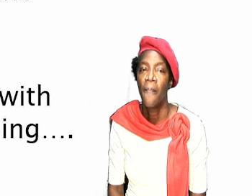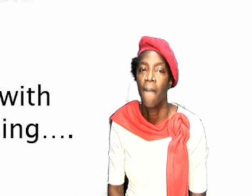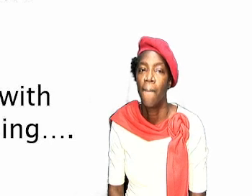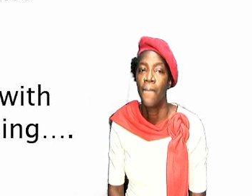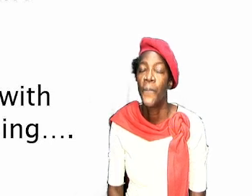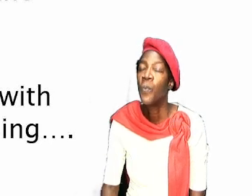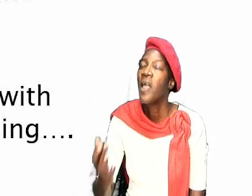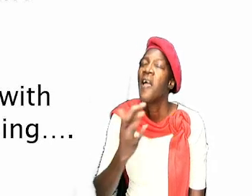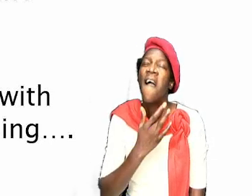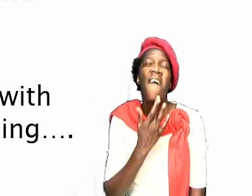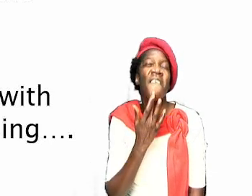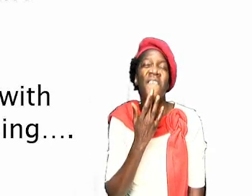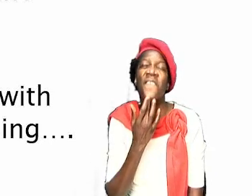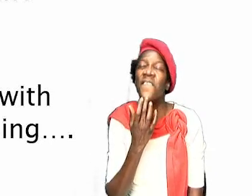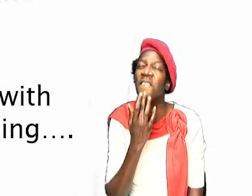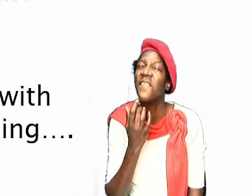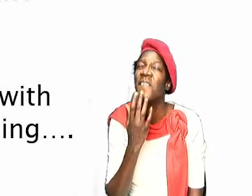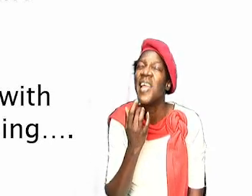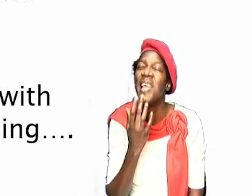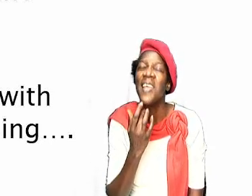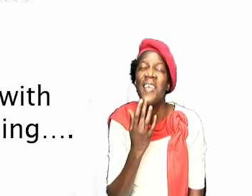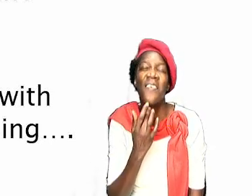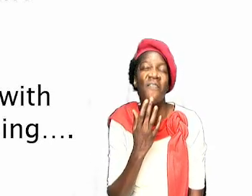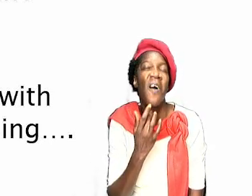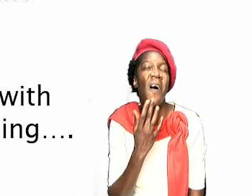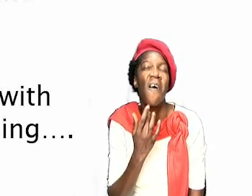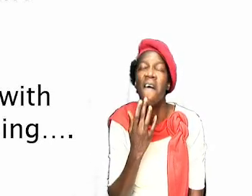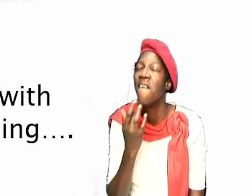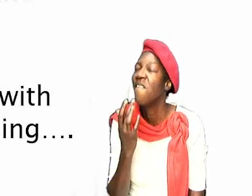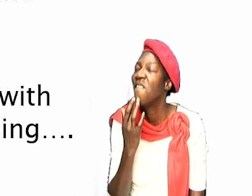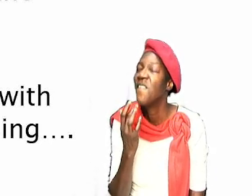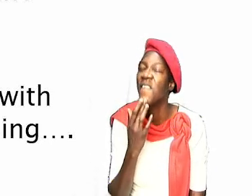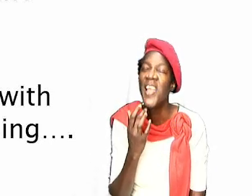Favor is another mark.